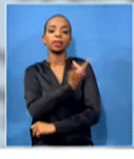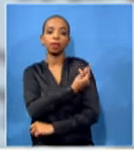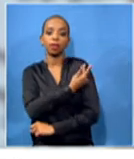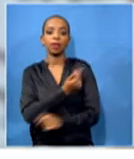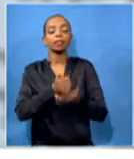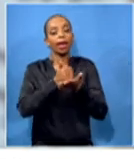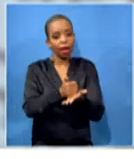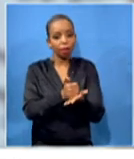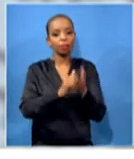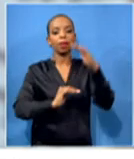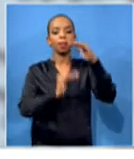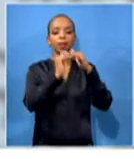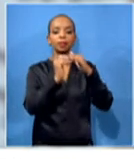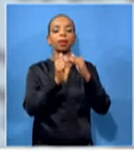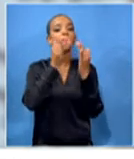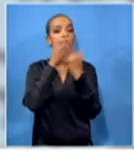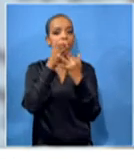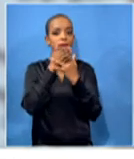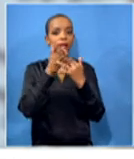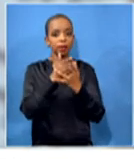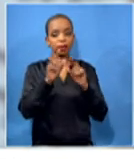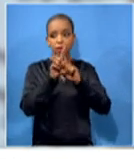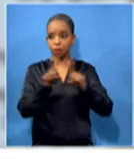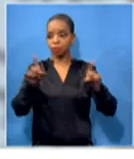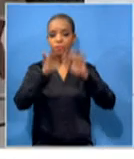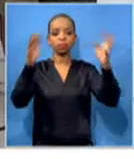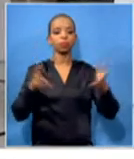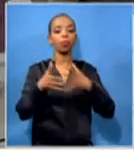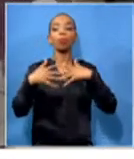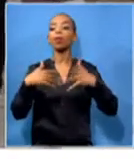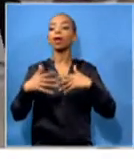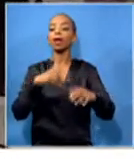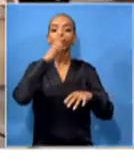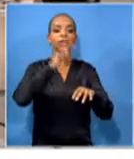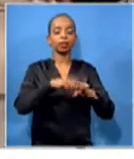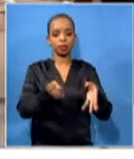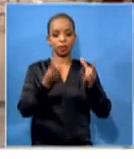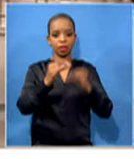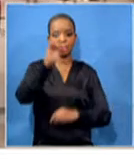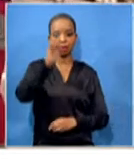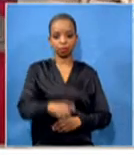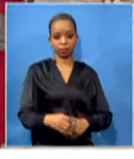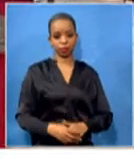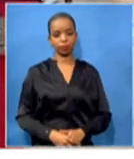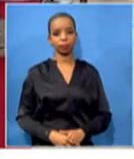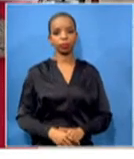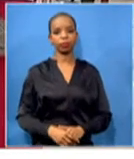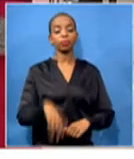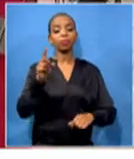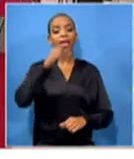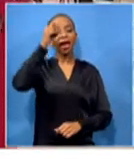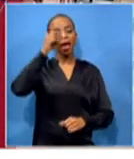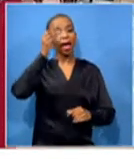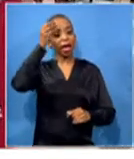maximize access to them across the world for all who need it. With experts believing that a complete economic recovery